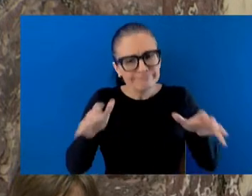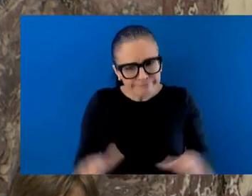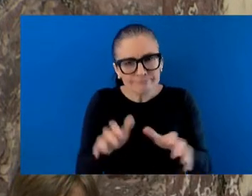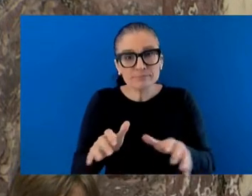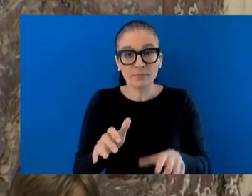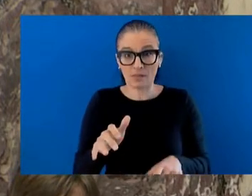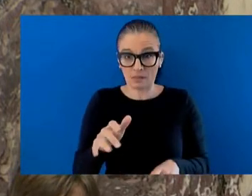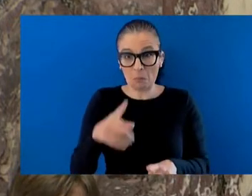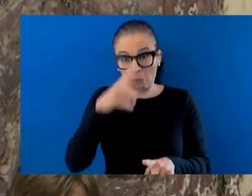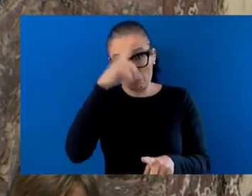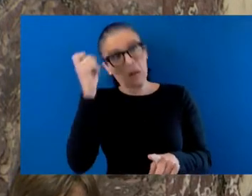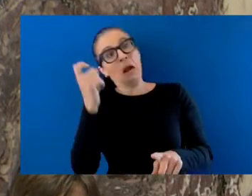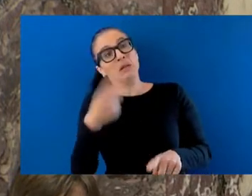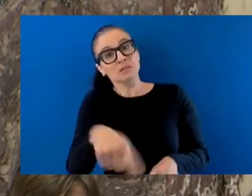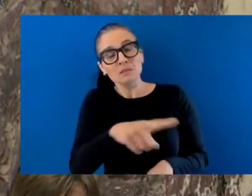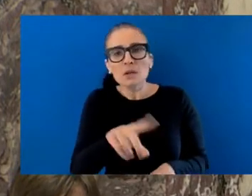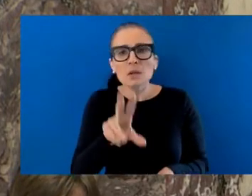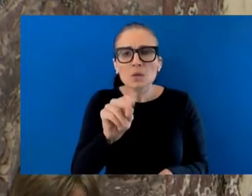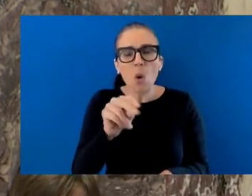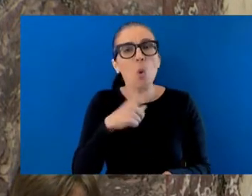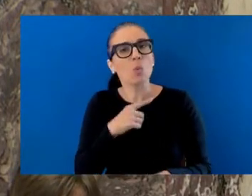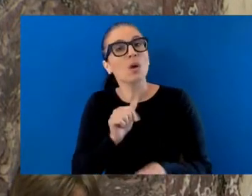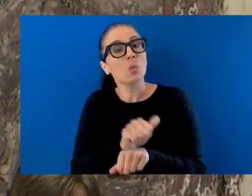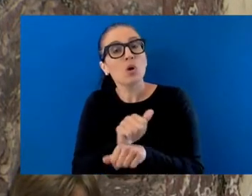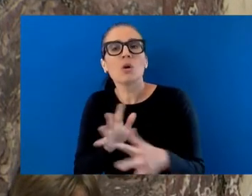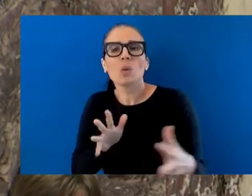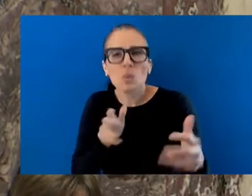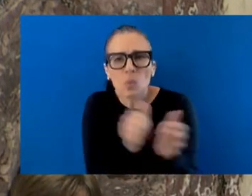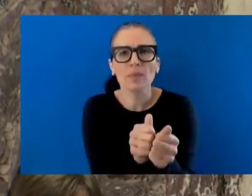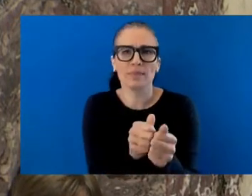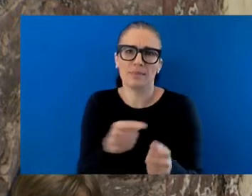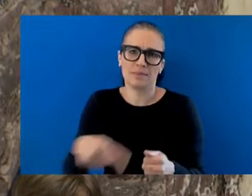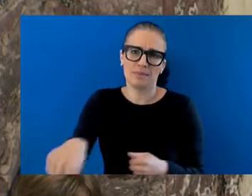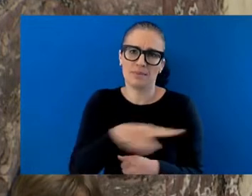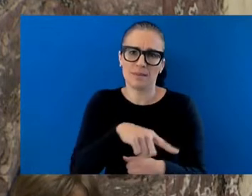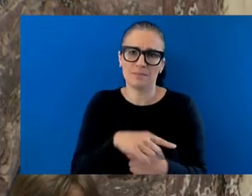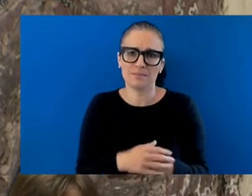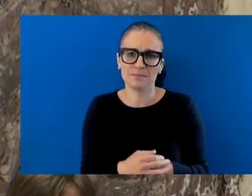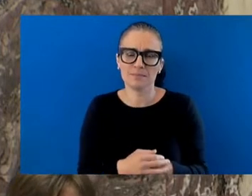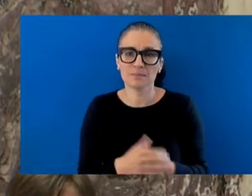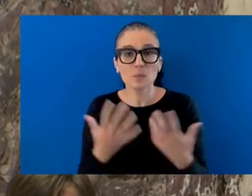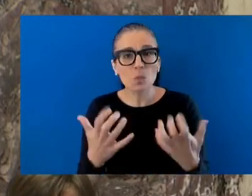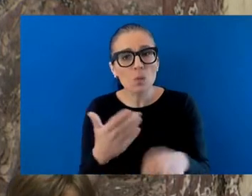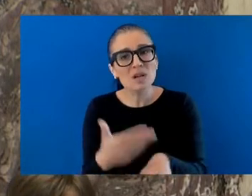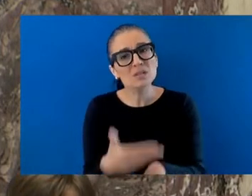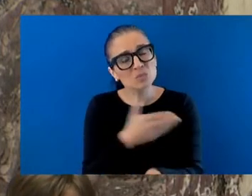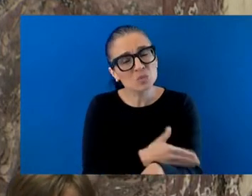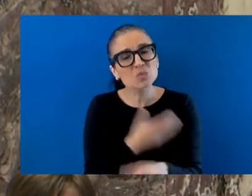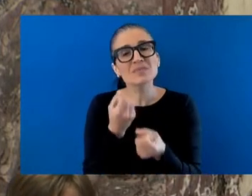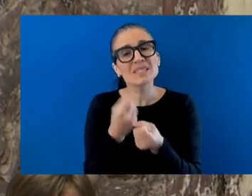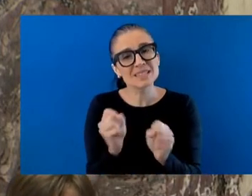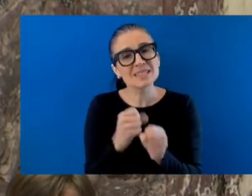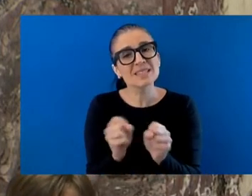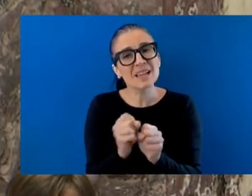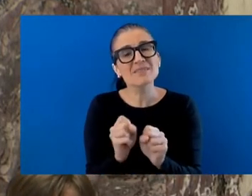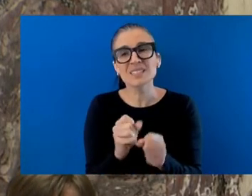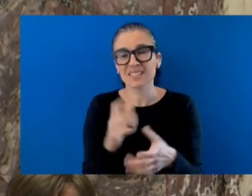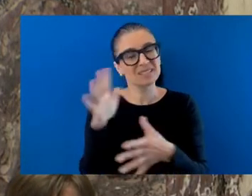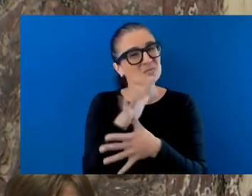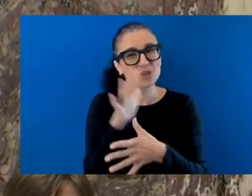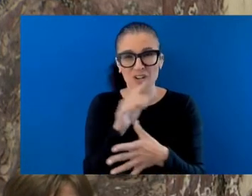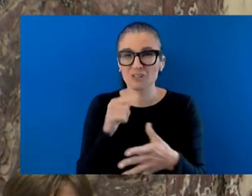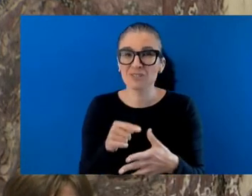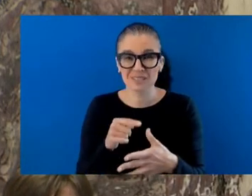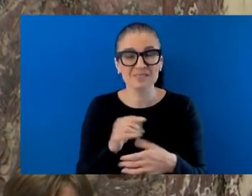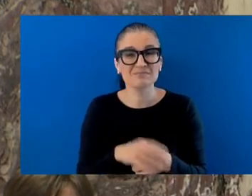improve access to security for all reasons in our hospital, because of the priority we give to protecting those who do the